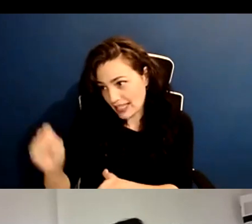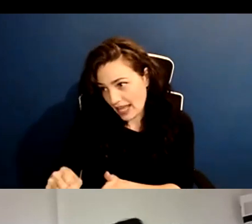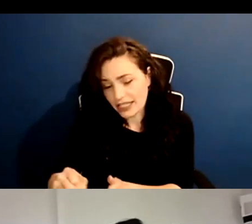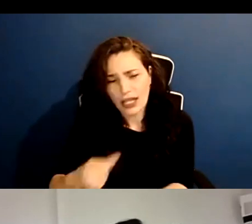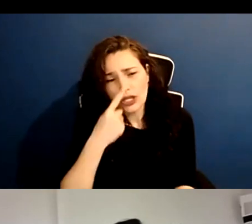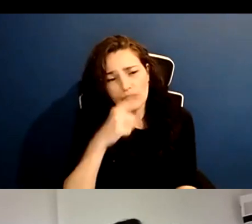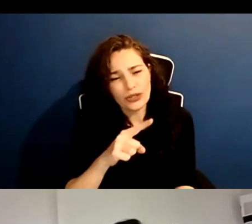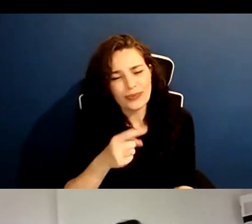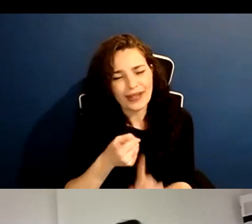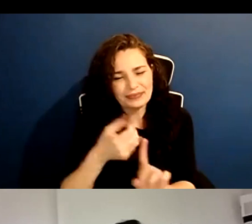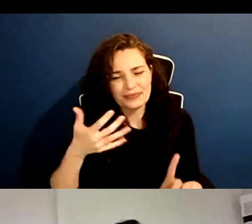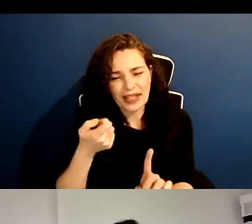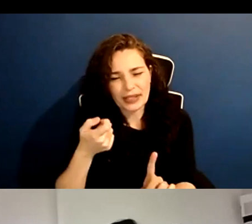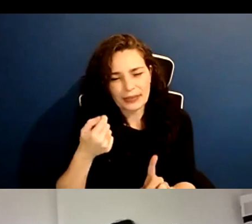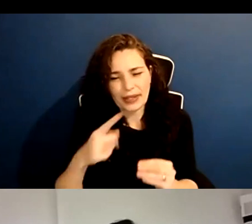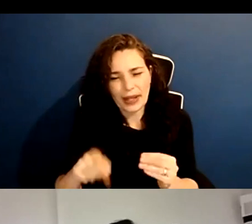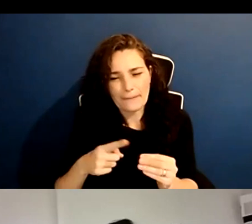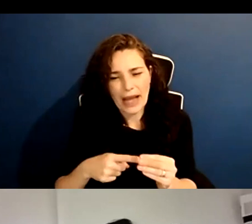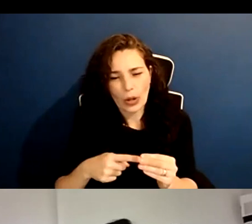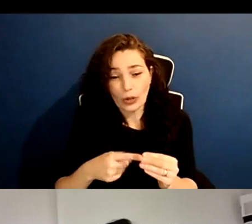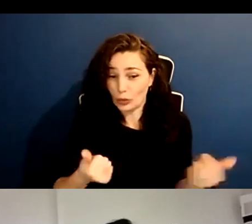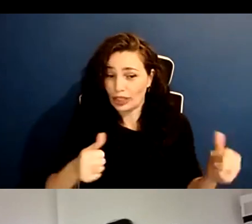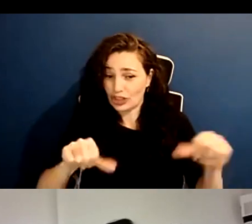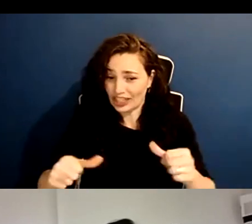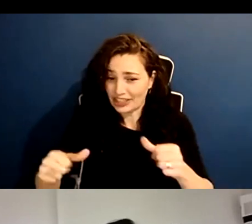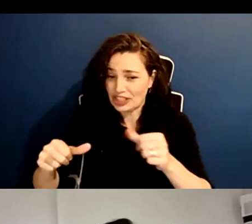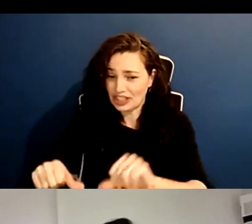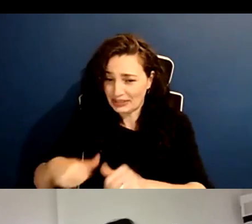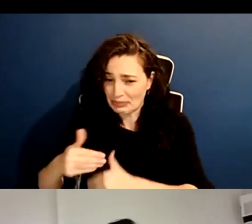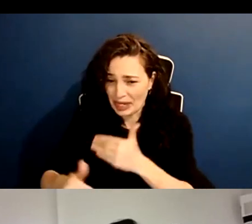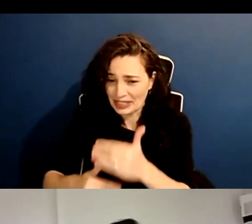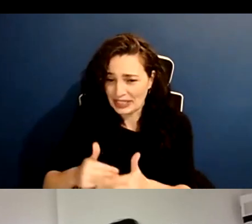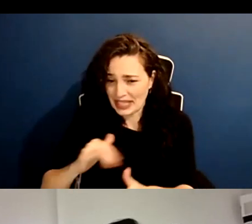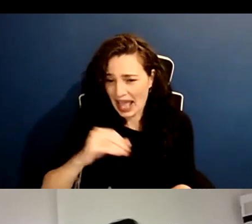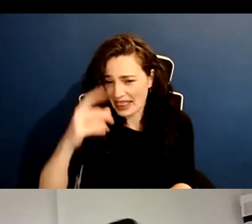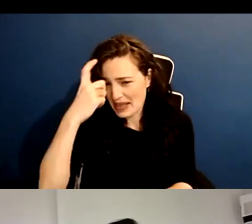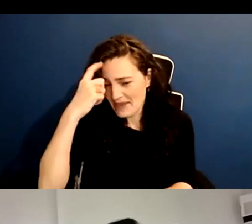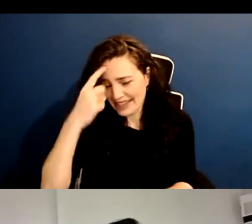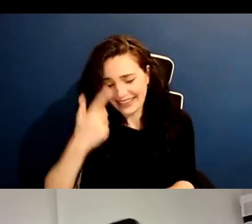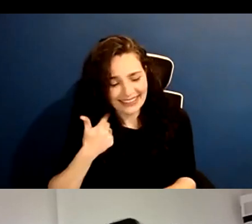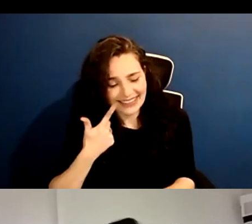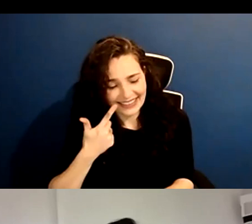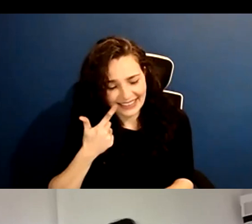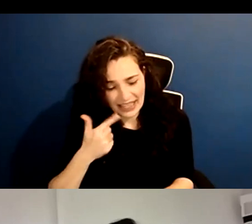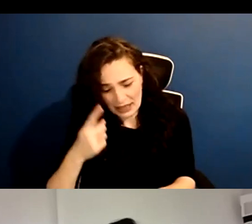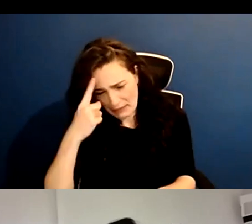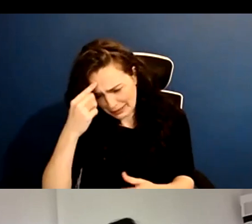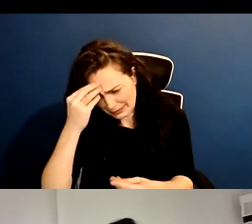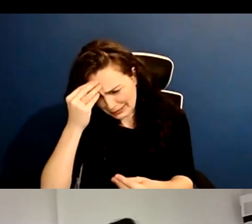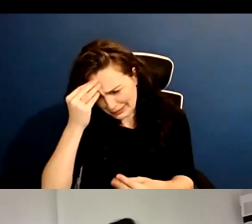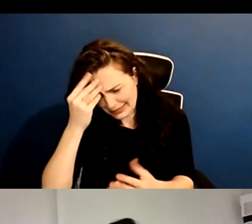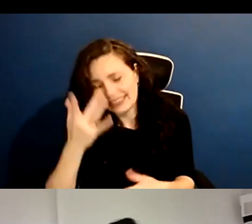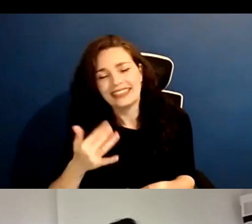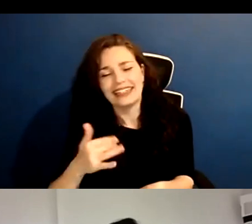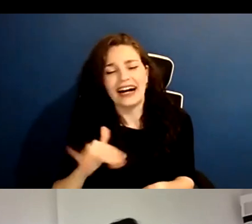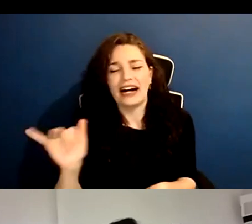about the rejections and the mental and the timeline? So it's kind of twofold